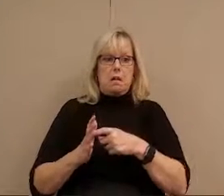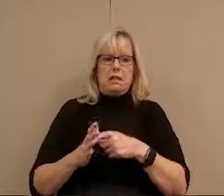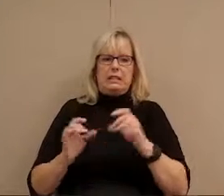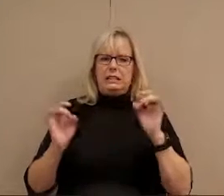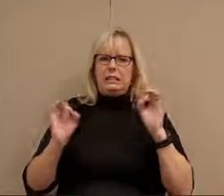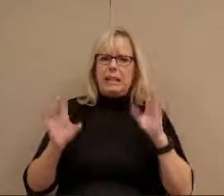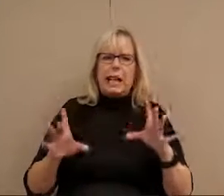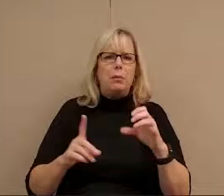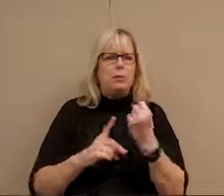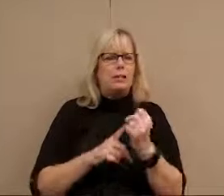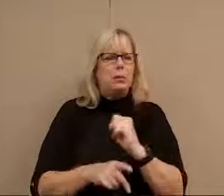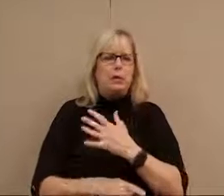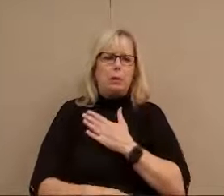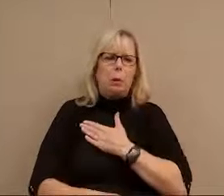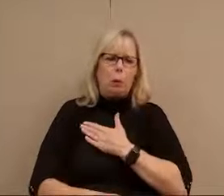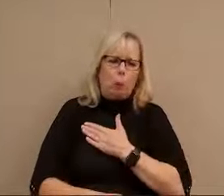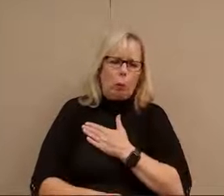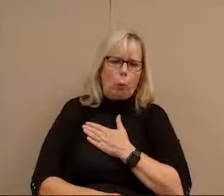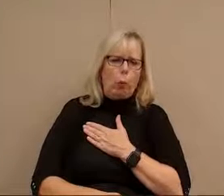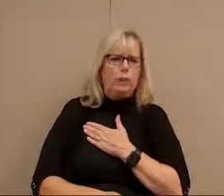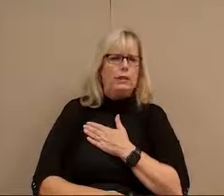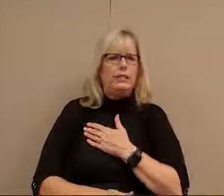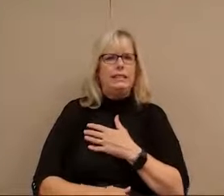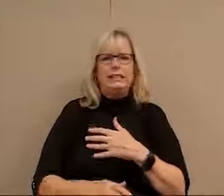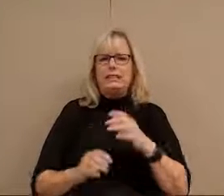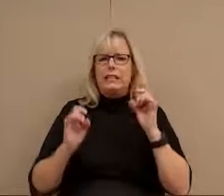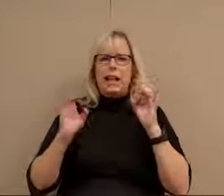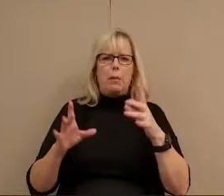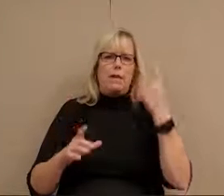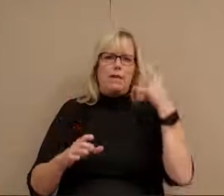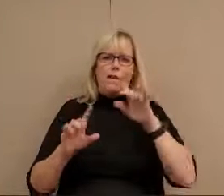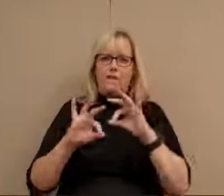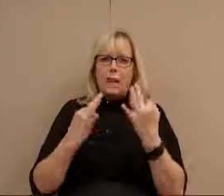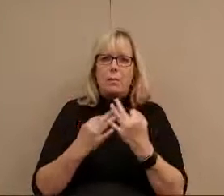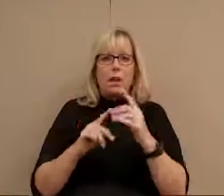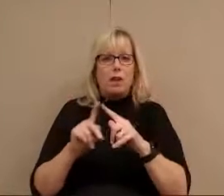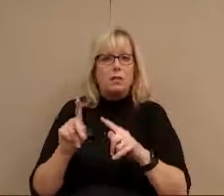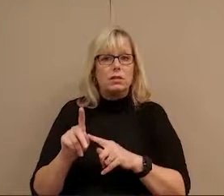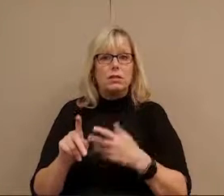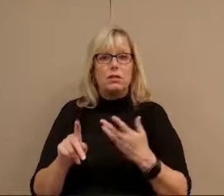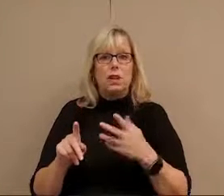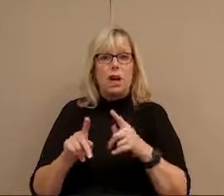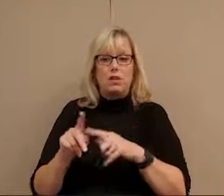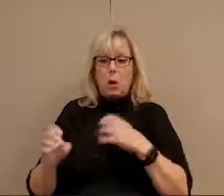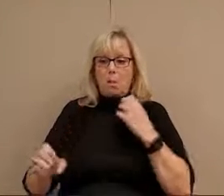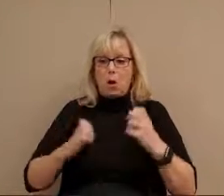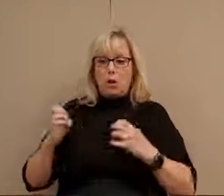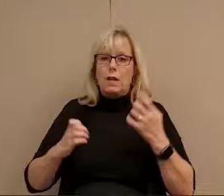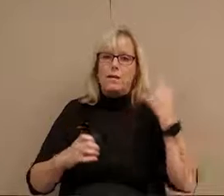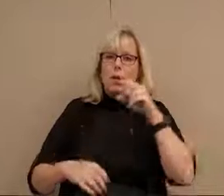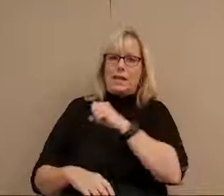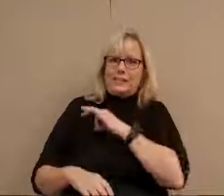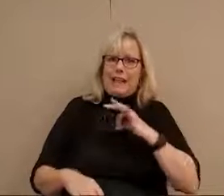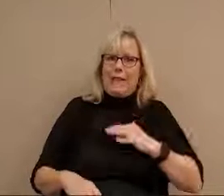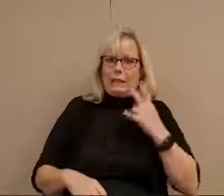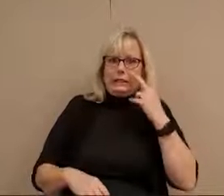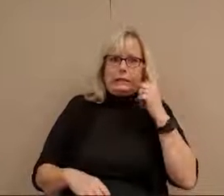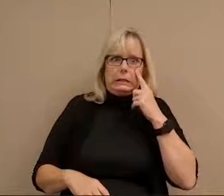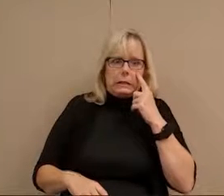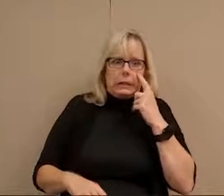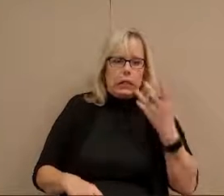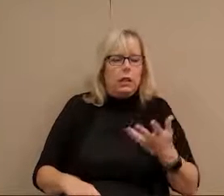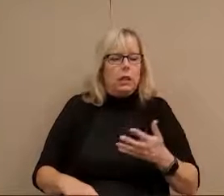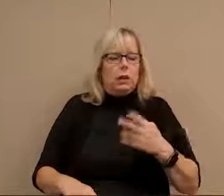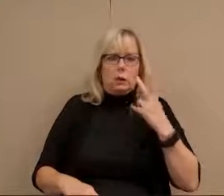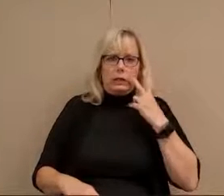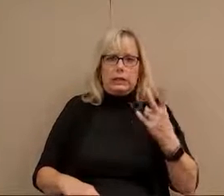tragic situations that are tragic for the family, and tragic and emotionally devastating for the staff, because you